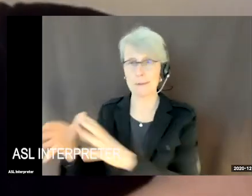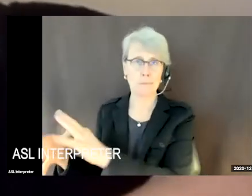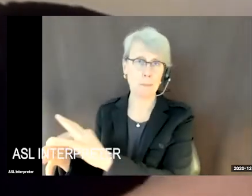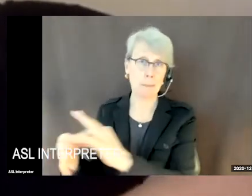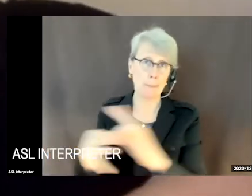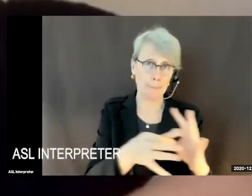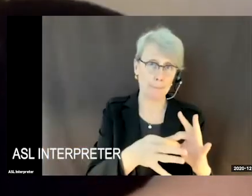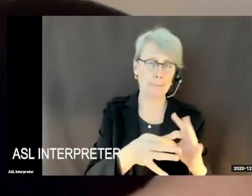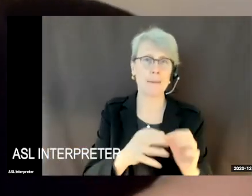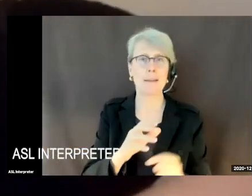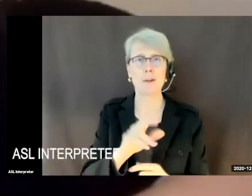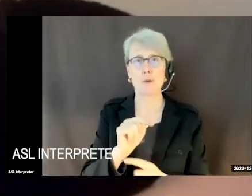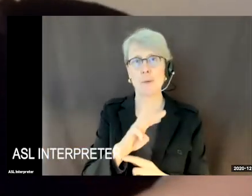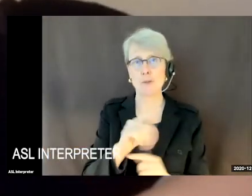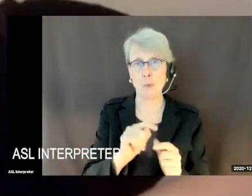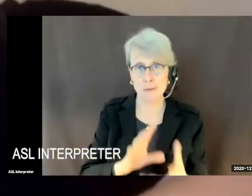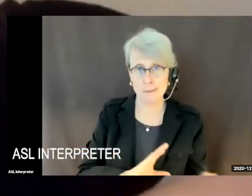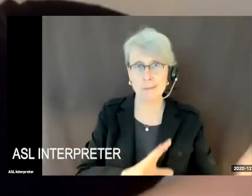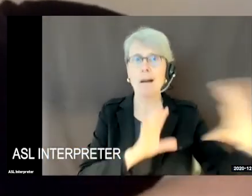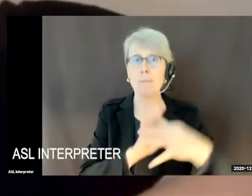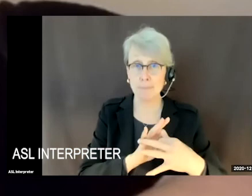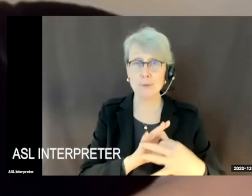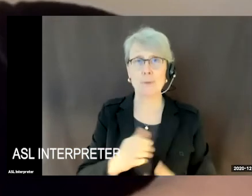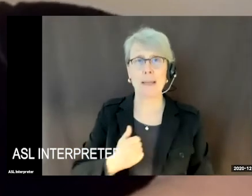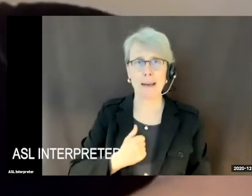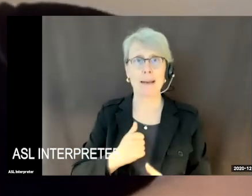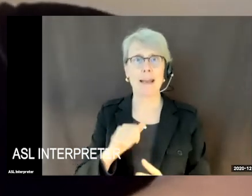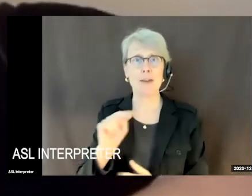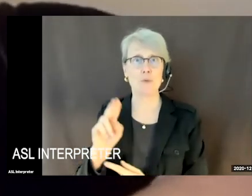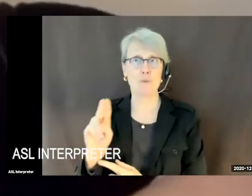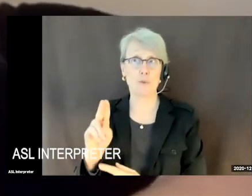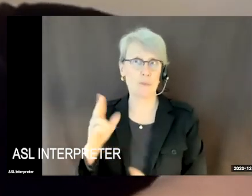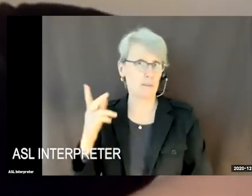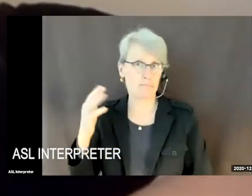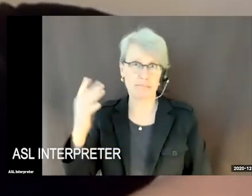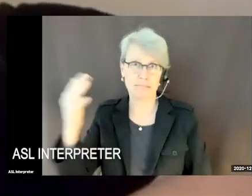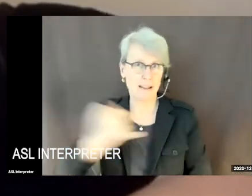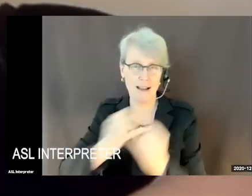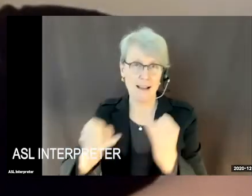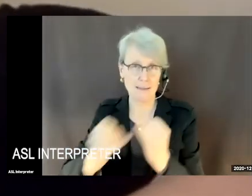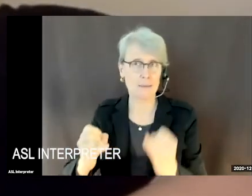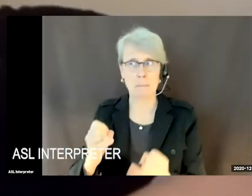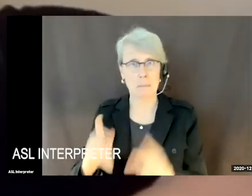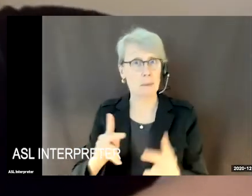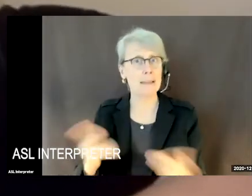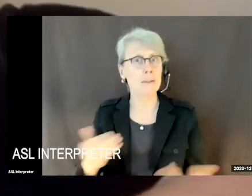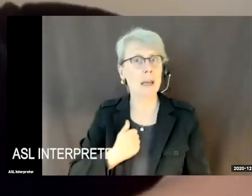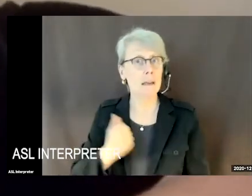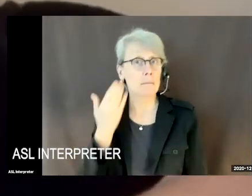everything. We are the last territory to have, joined Canada. And not many Canadians know where we are